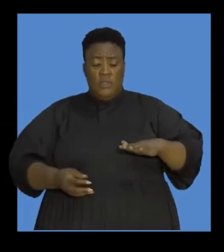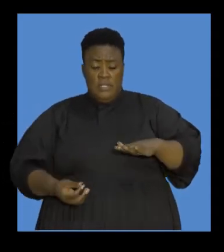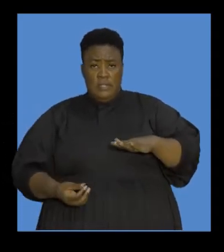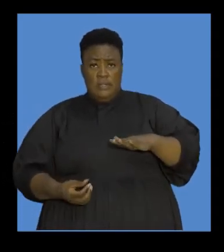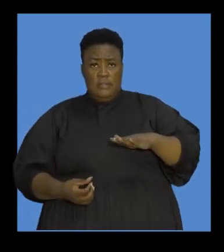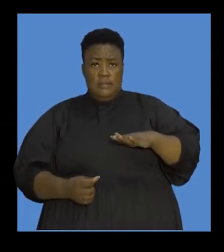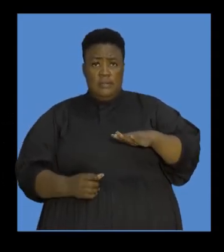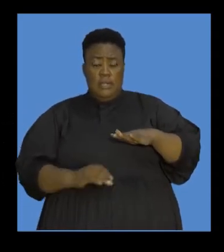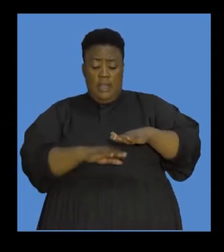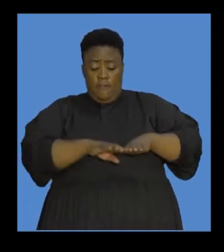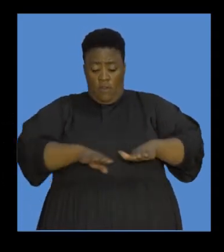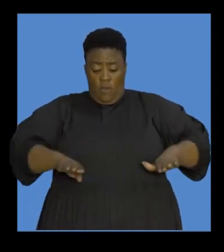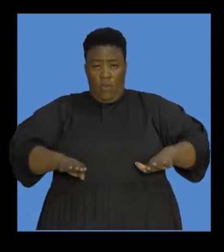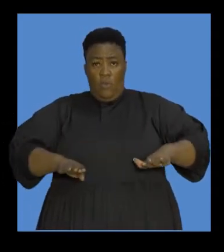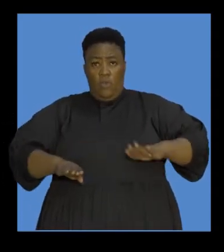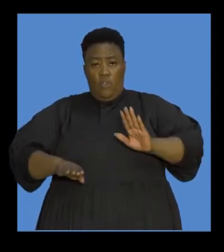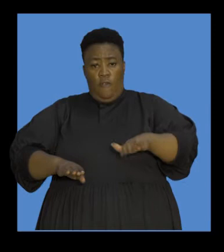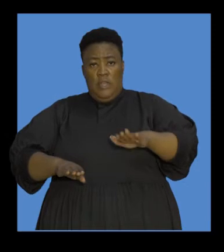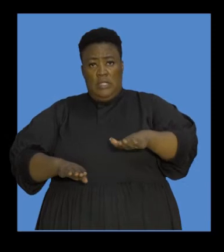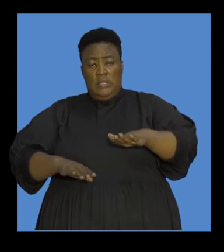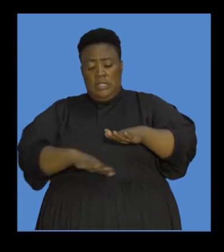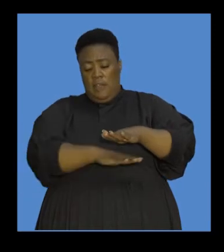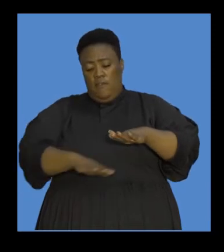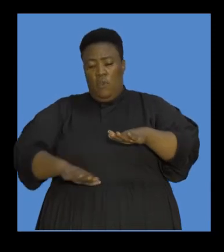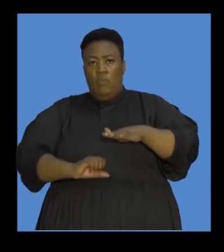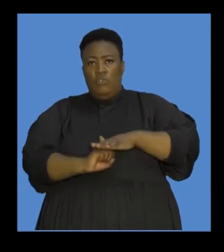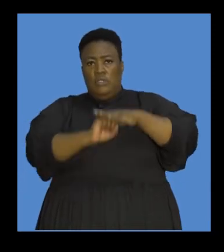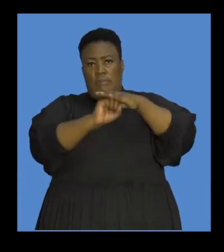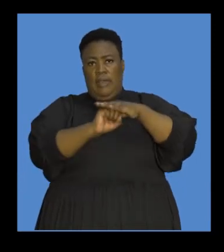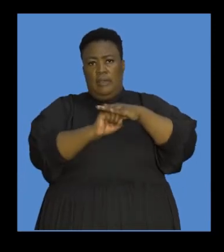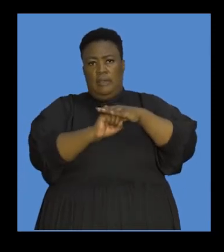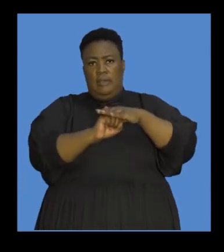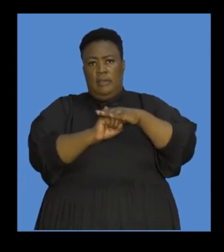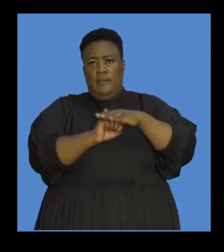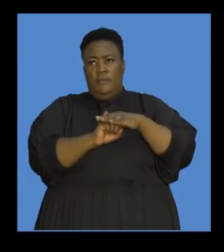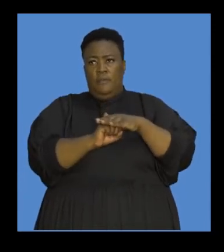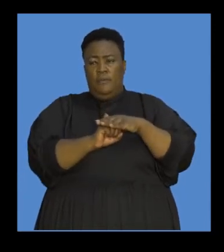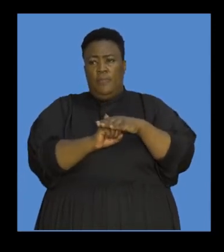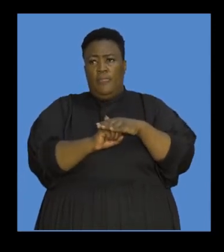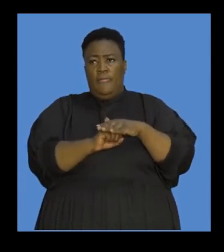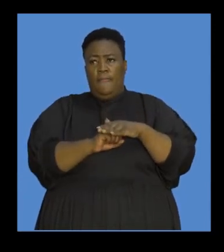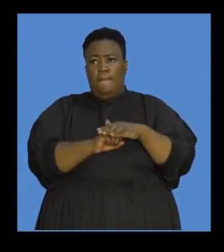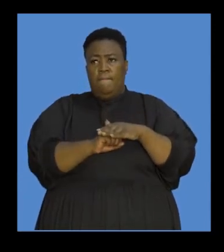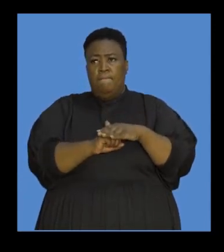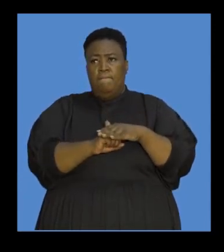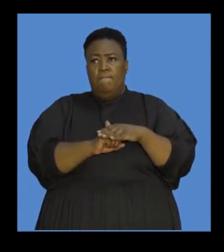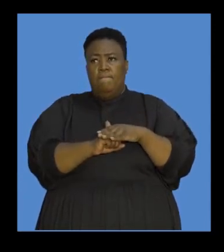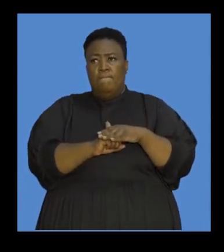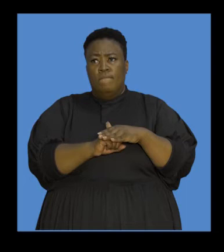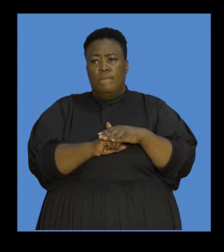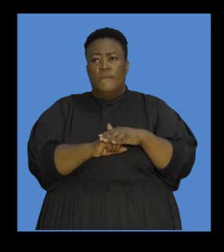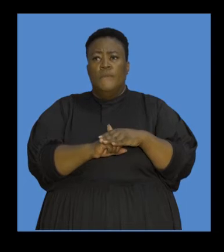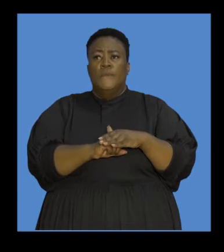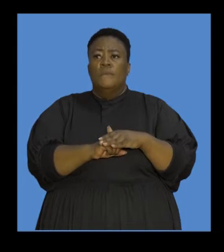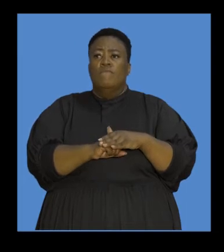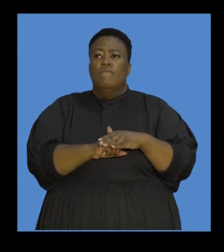pushes back on you. So what's actually happening, and let's just take these ones out, and I'll show you from here. So you